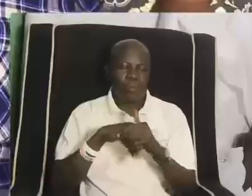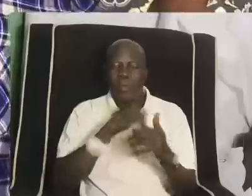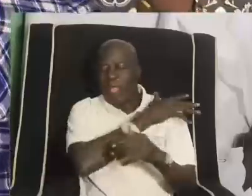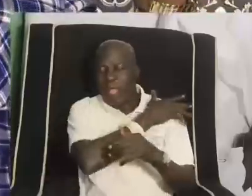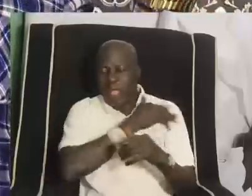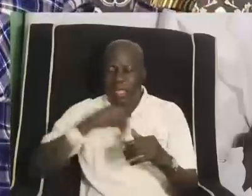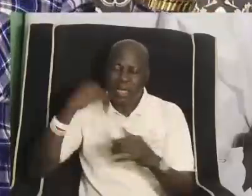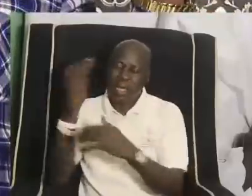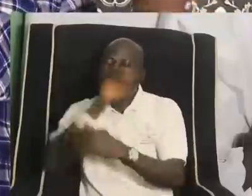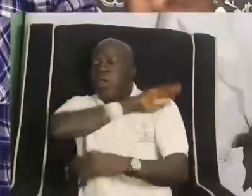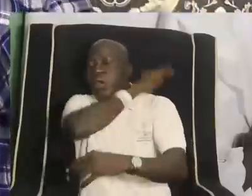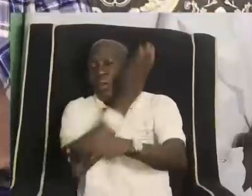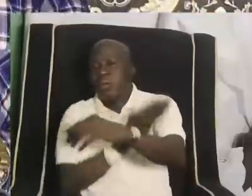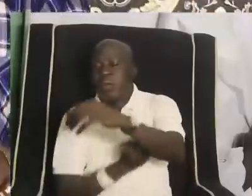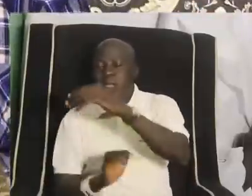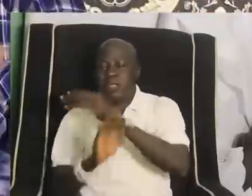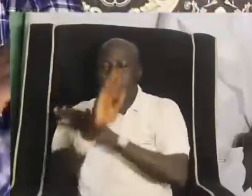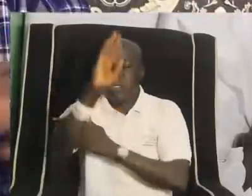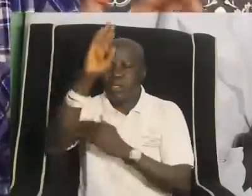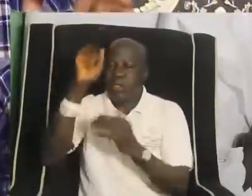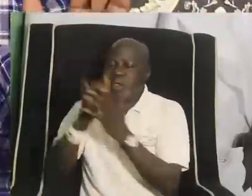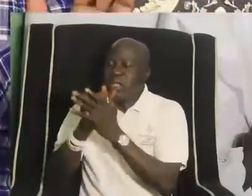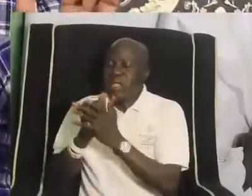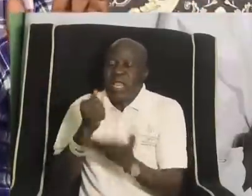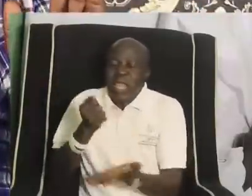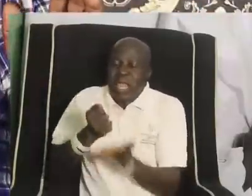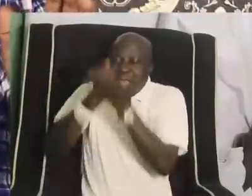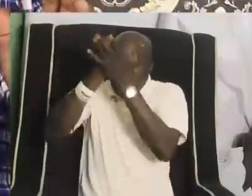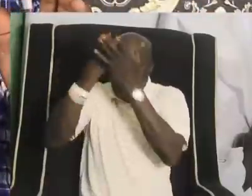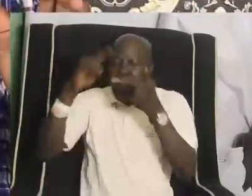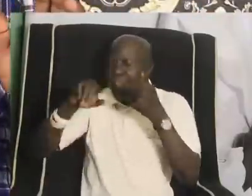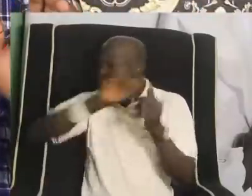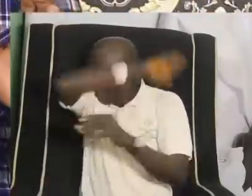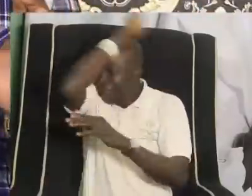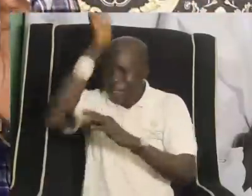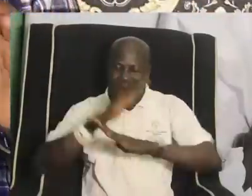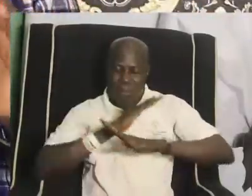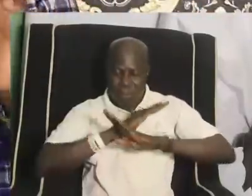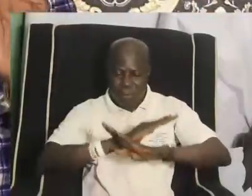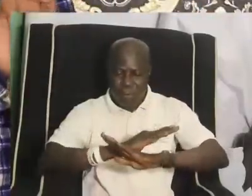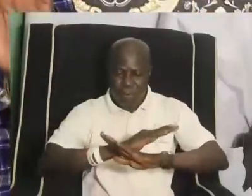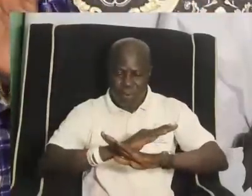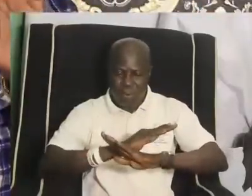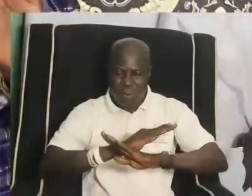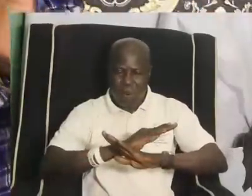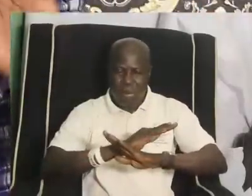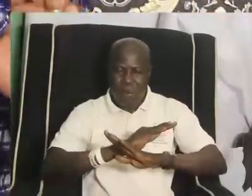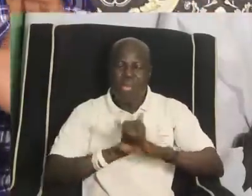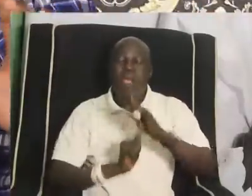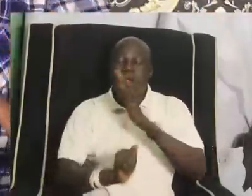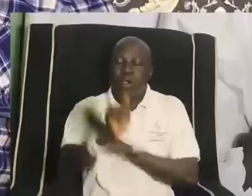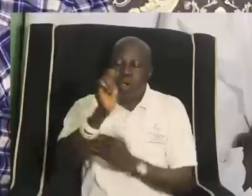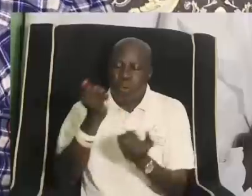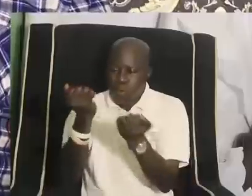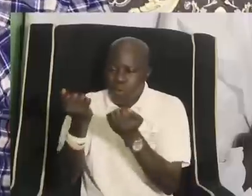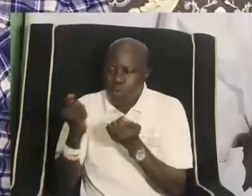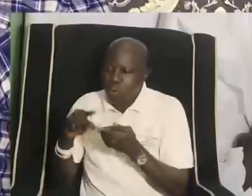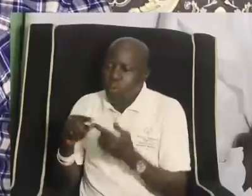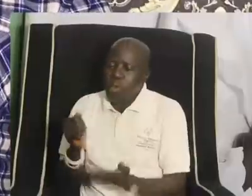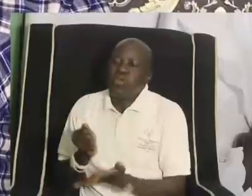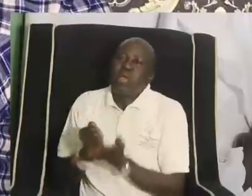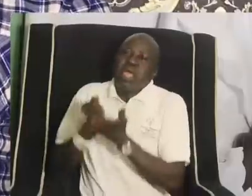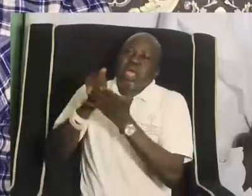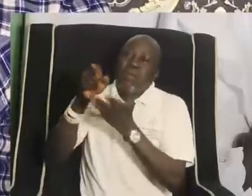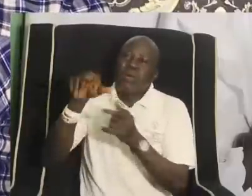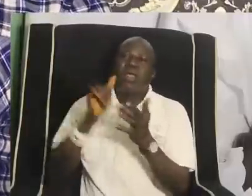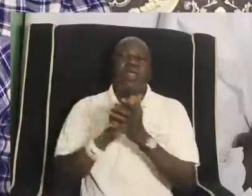Atilati owo Lord Mariwa. Almighty God. Iran lowo ti o se dadu. That is unstoppable hell. Allah flow fair. Allah we ni yari bolo fe gba.